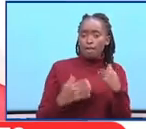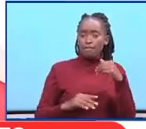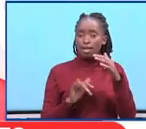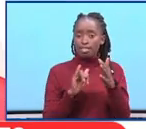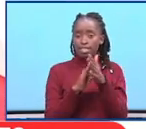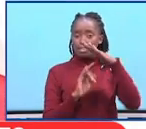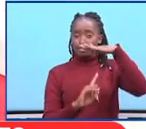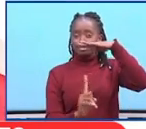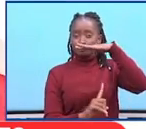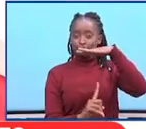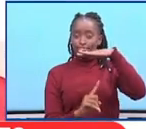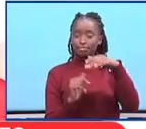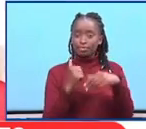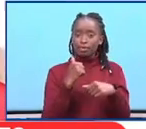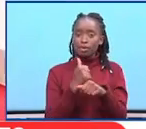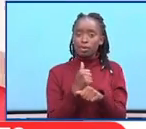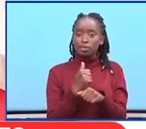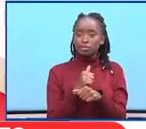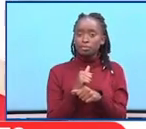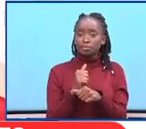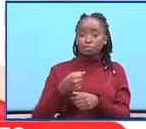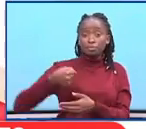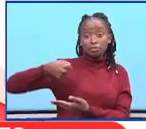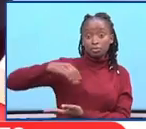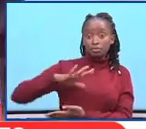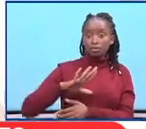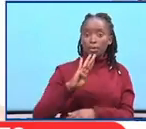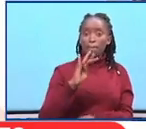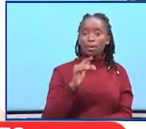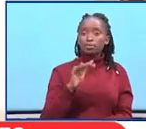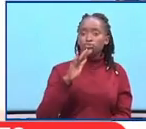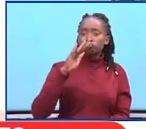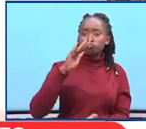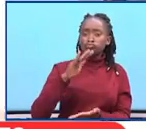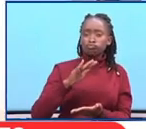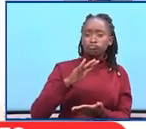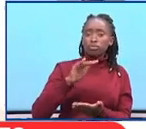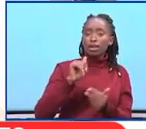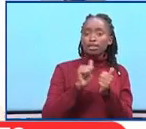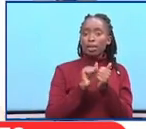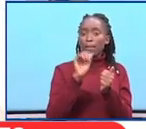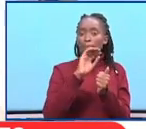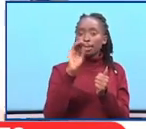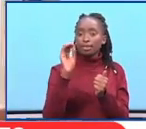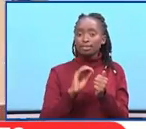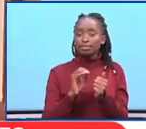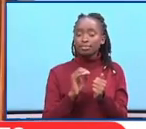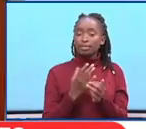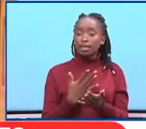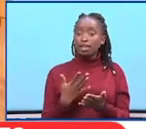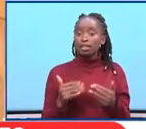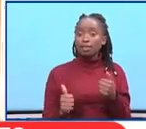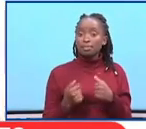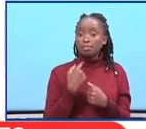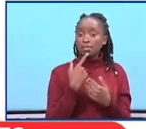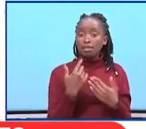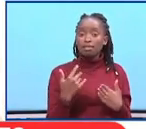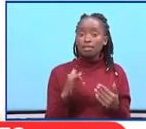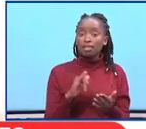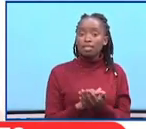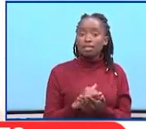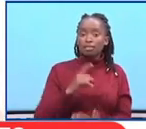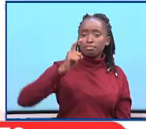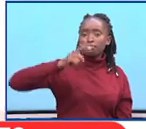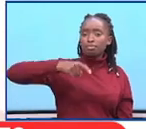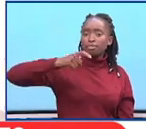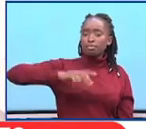trim their budgets by a minimum of 10% for the current fiscal year, a portion he suggests should be utilized for